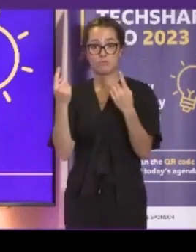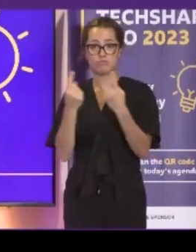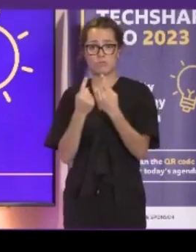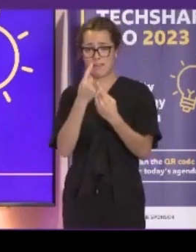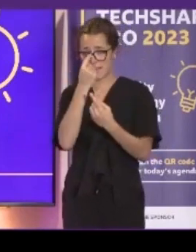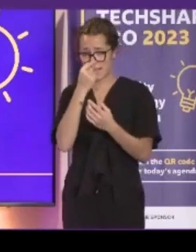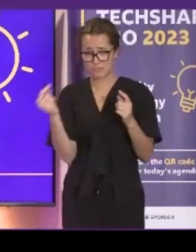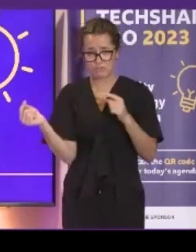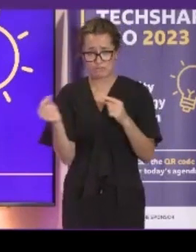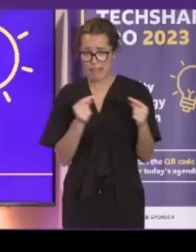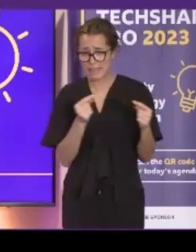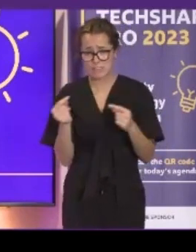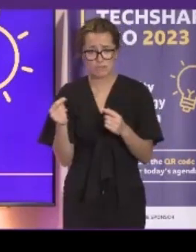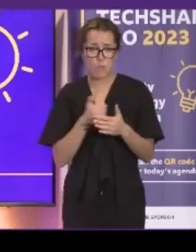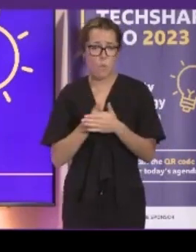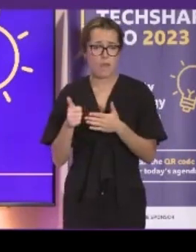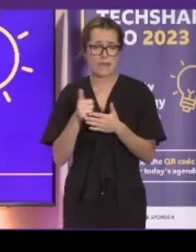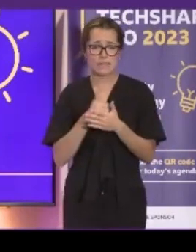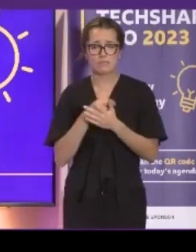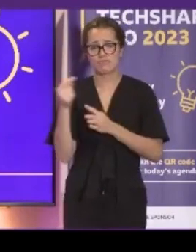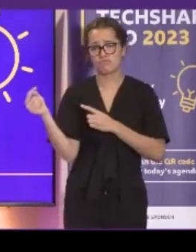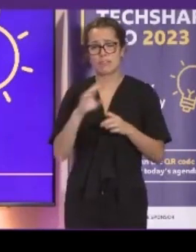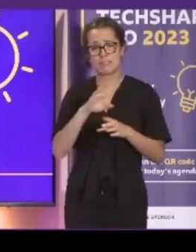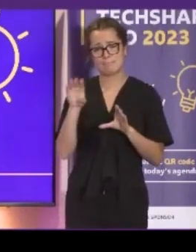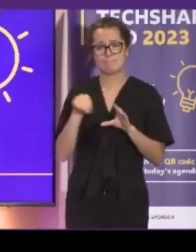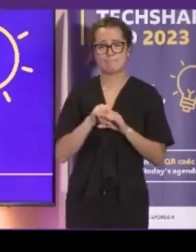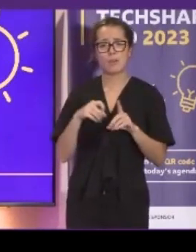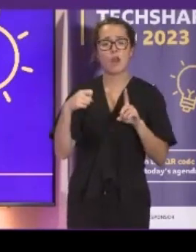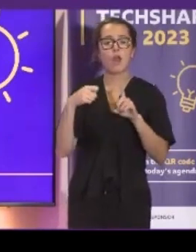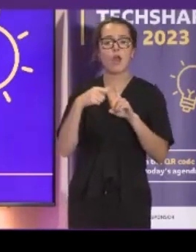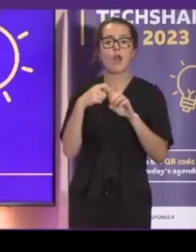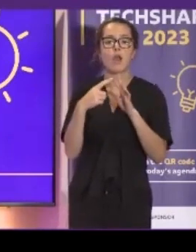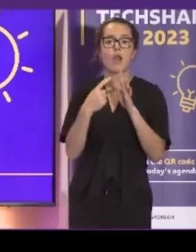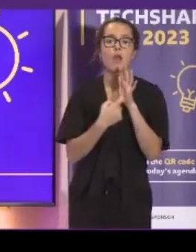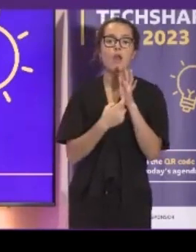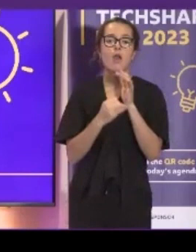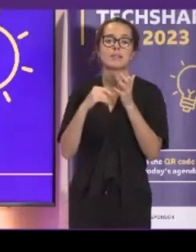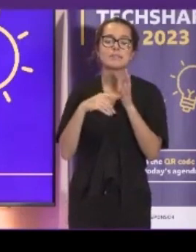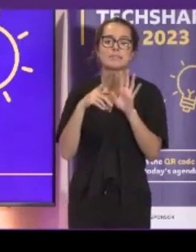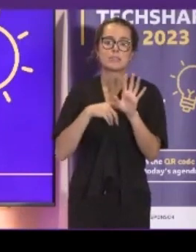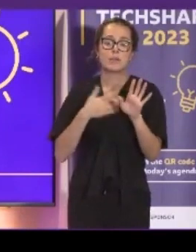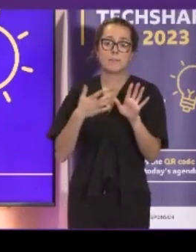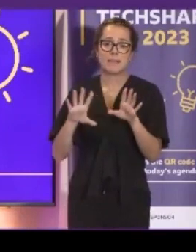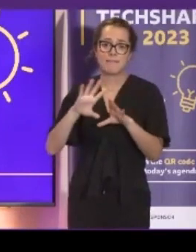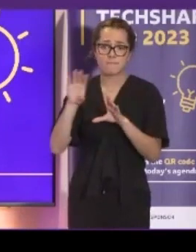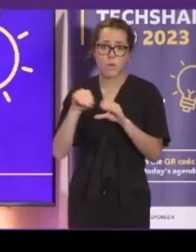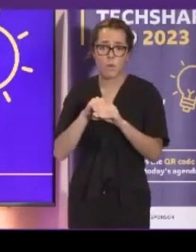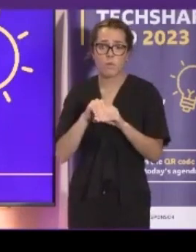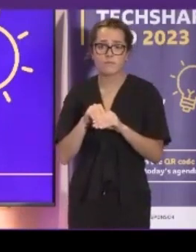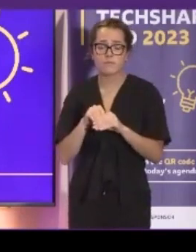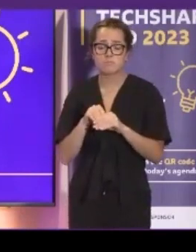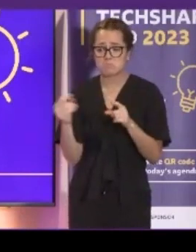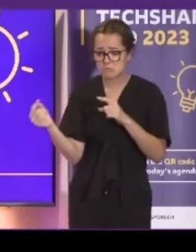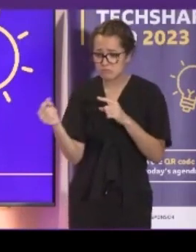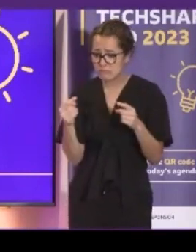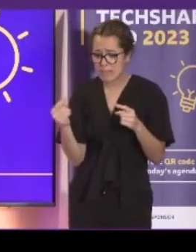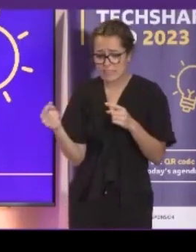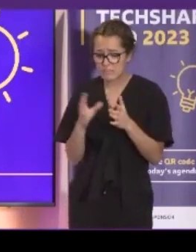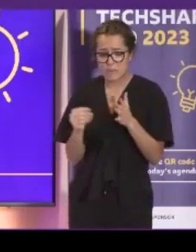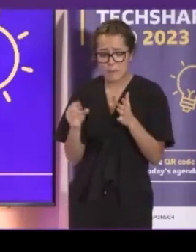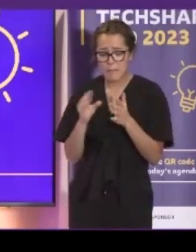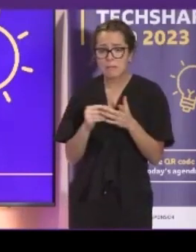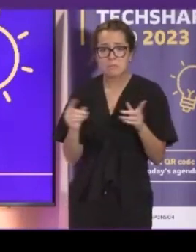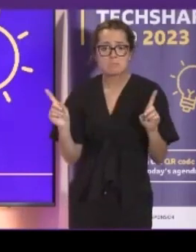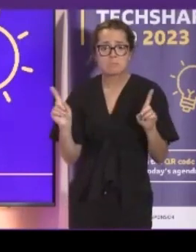doesn't come without challenges. So, Kirsty, you've obviously been involved in this quite a bit. What kind of challenges have Kineo faced